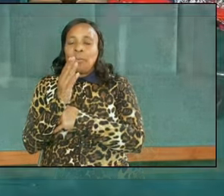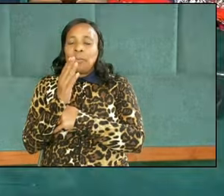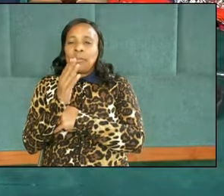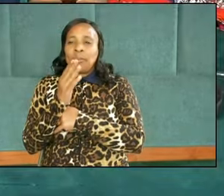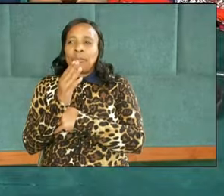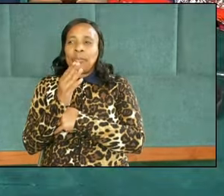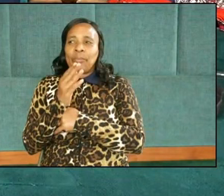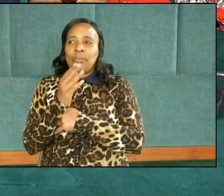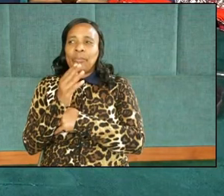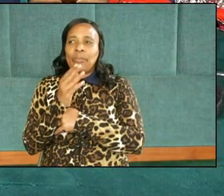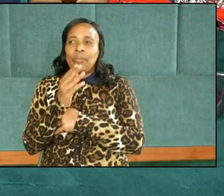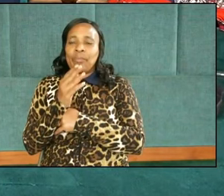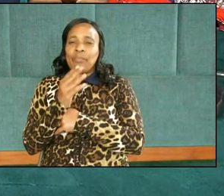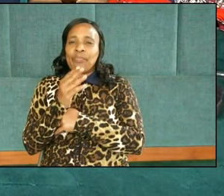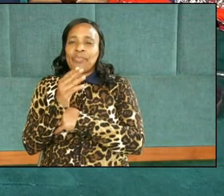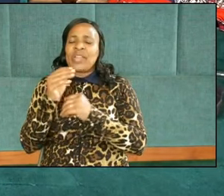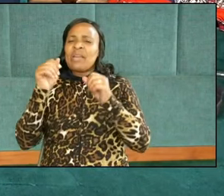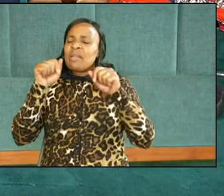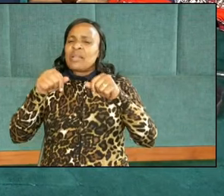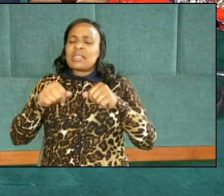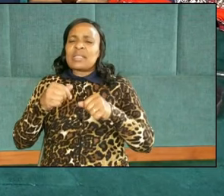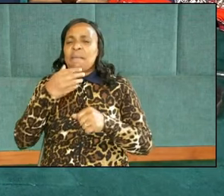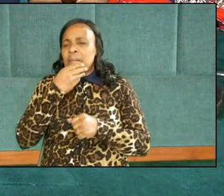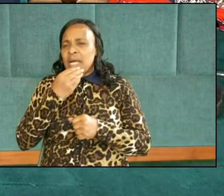Okay, and man's plan.